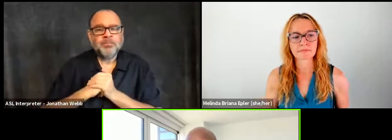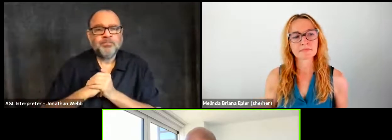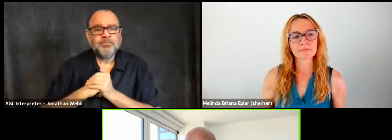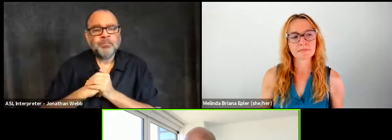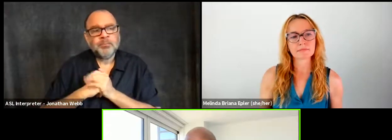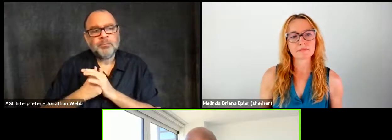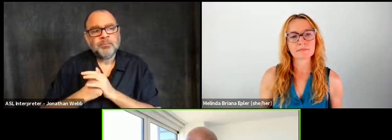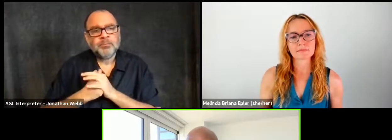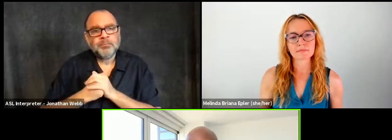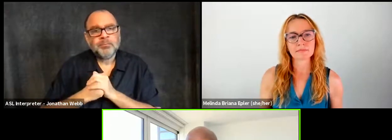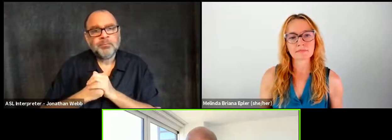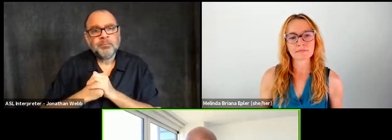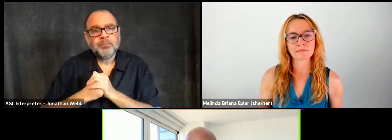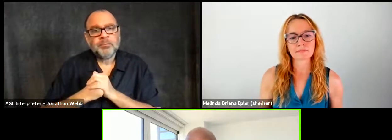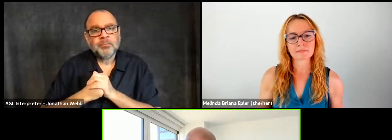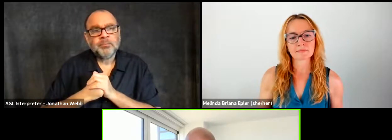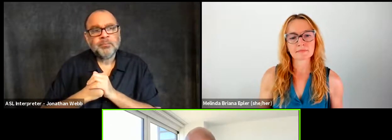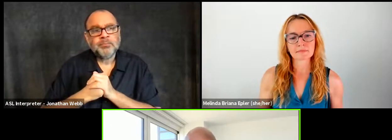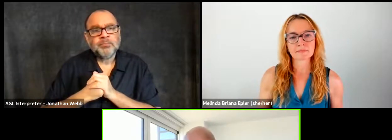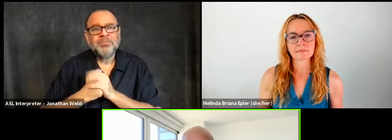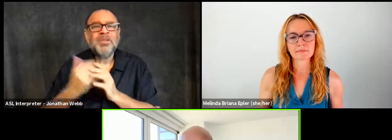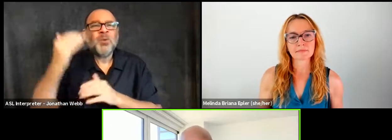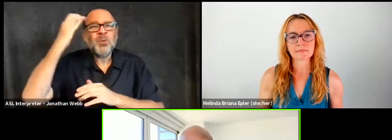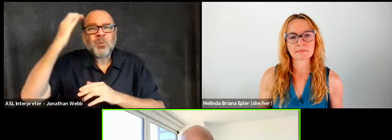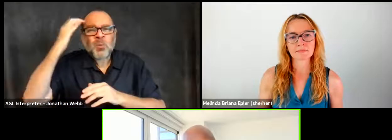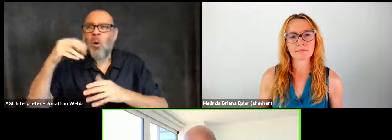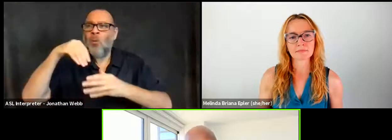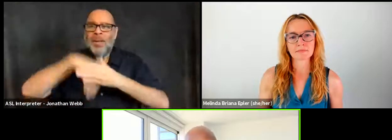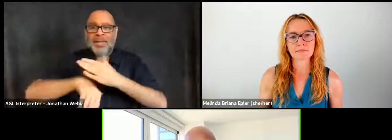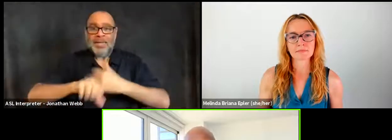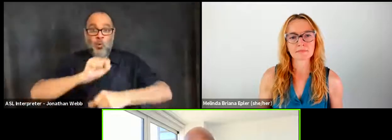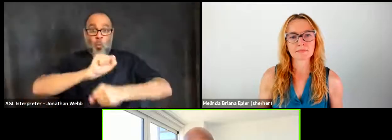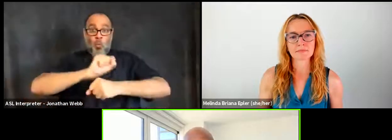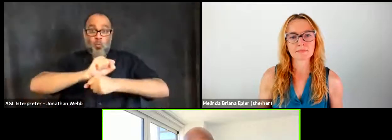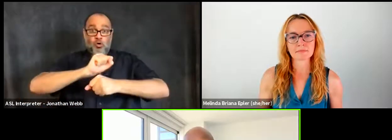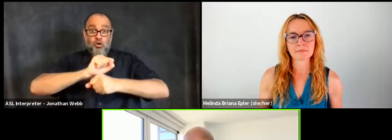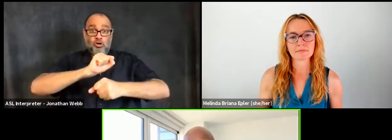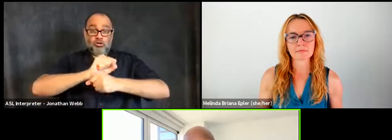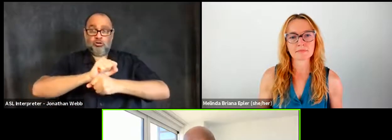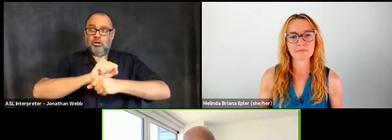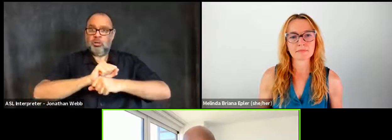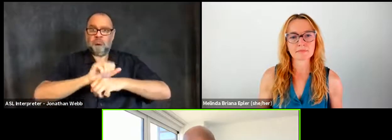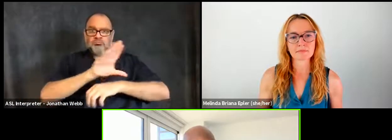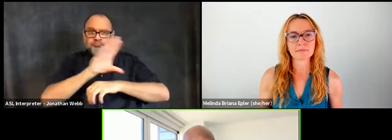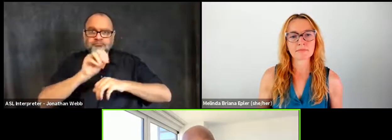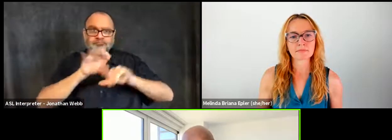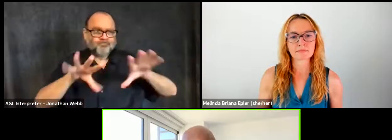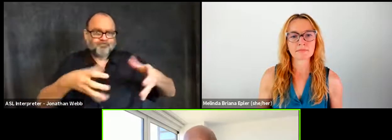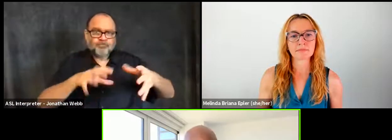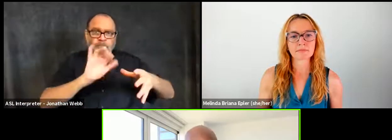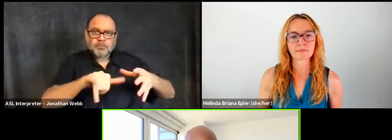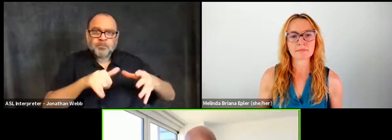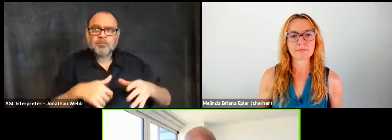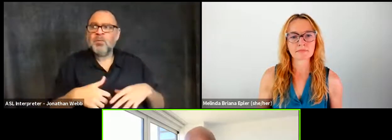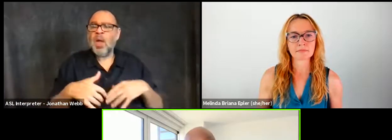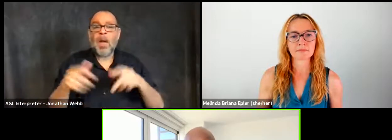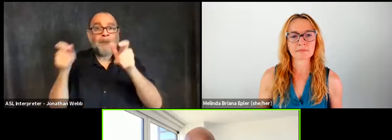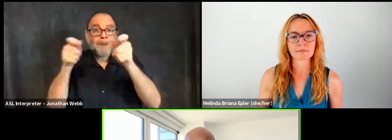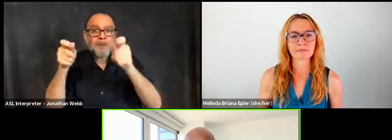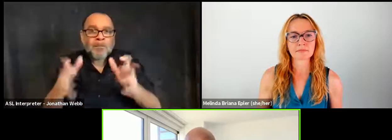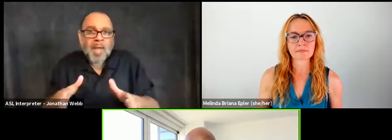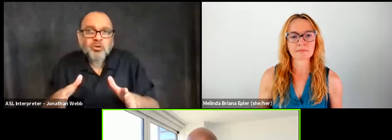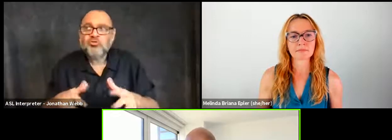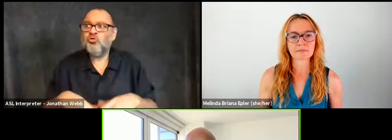something that in the workforce more advocated for among managers and executives,